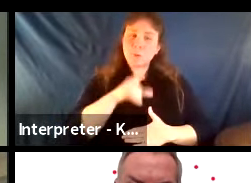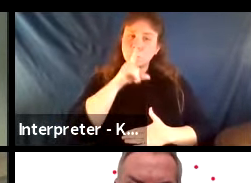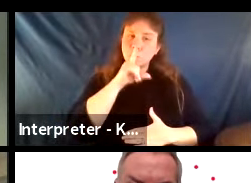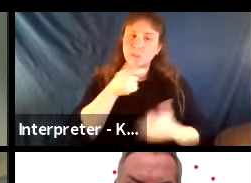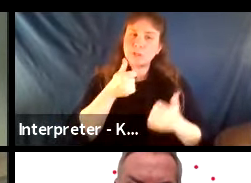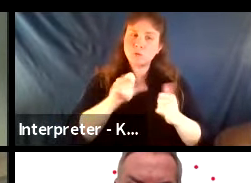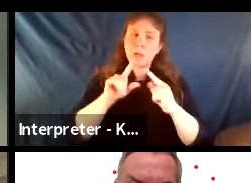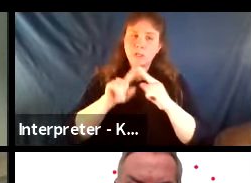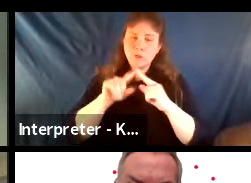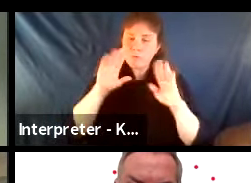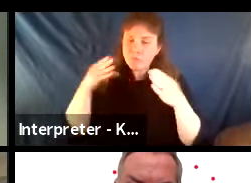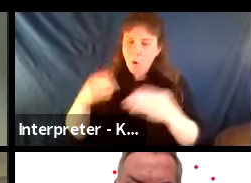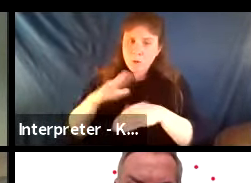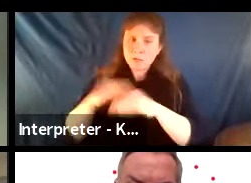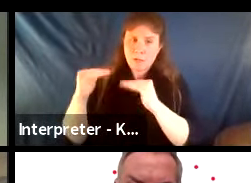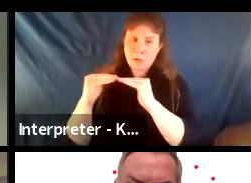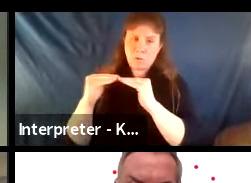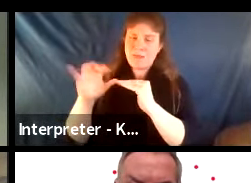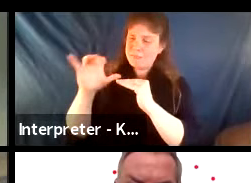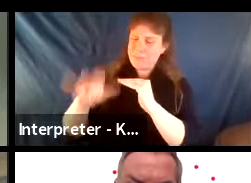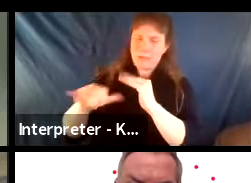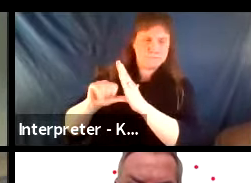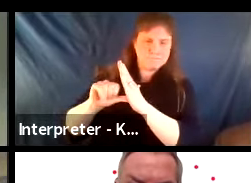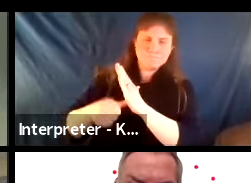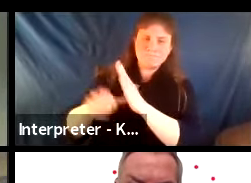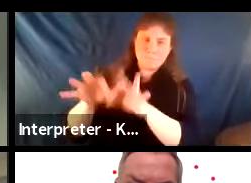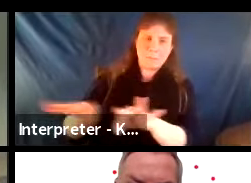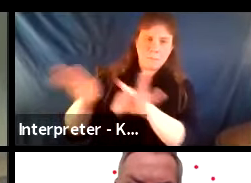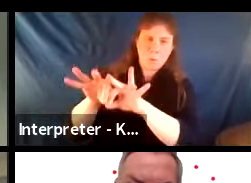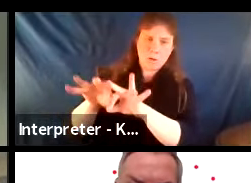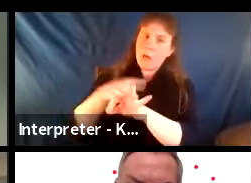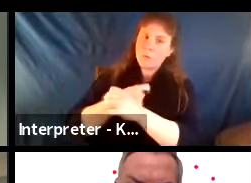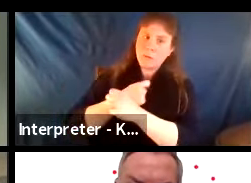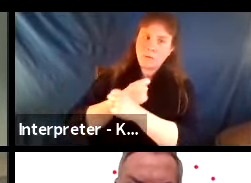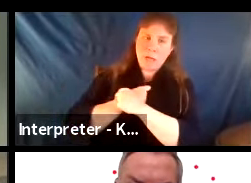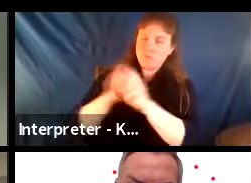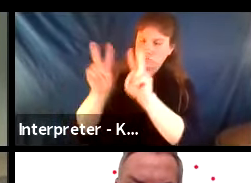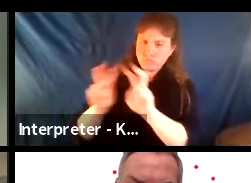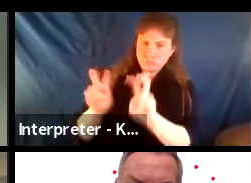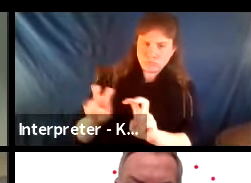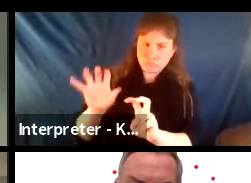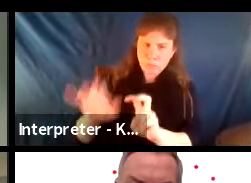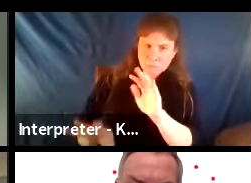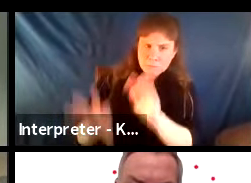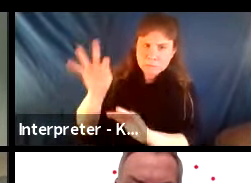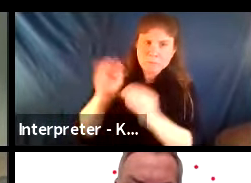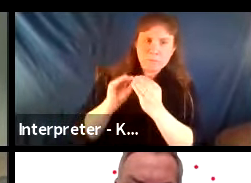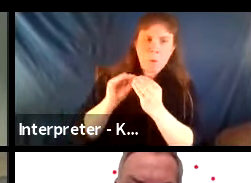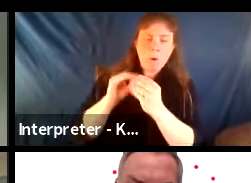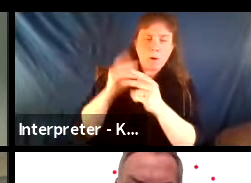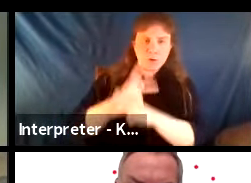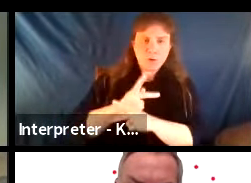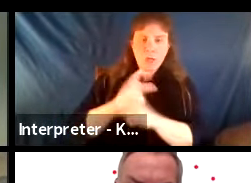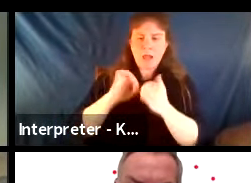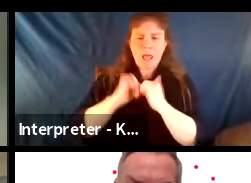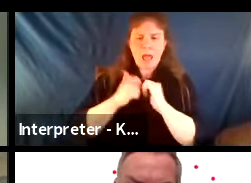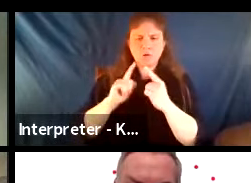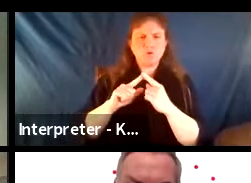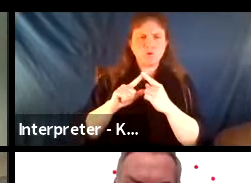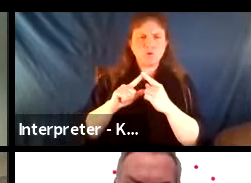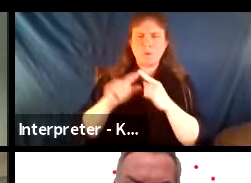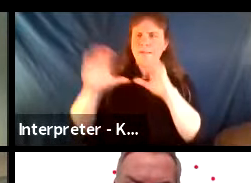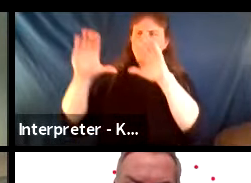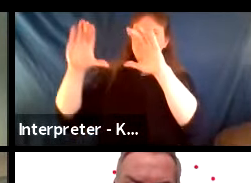I think that is the key and the core part. I would love to dig deeper into the categorized priority system and understanding the allocation